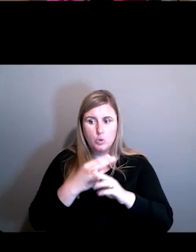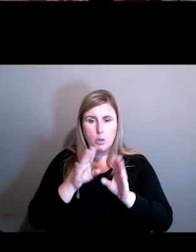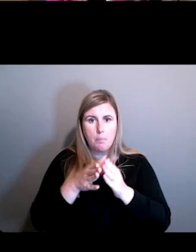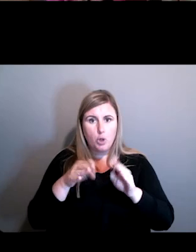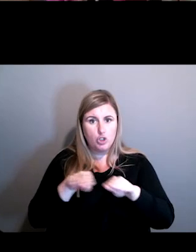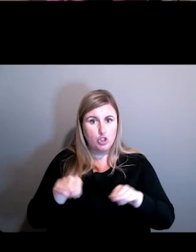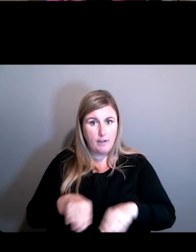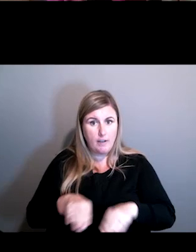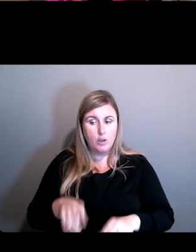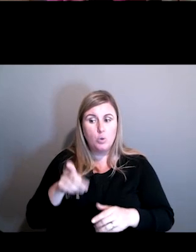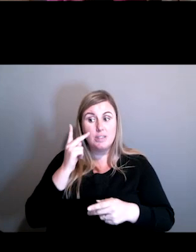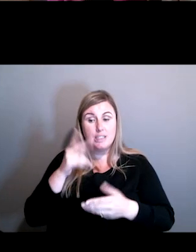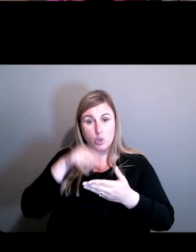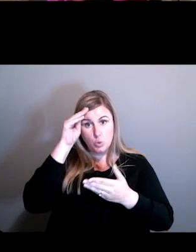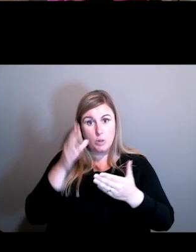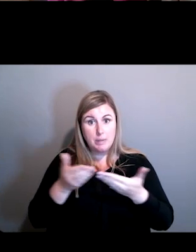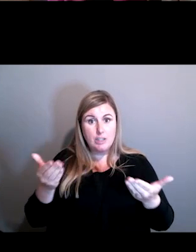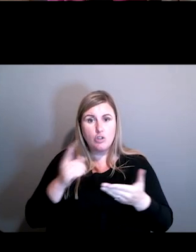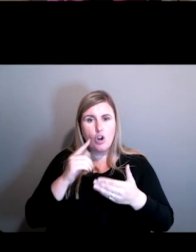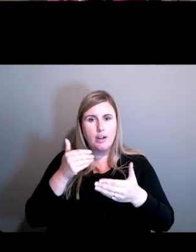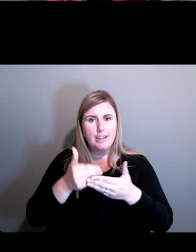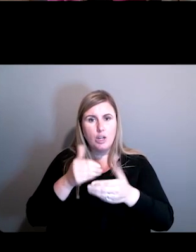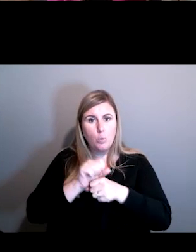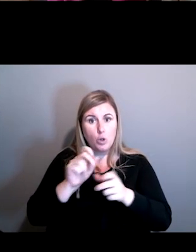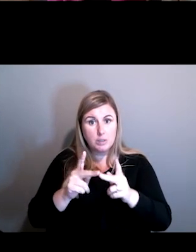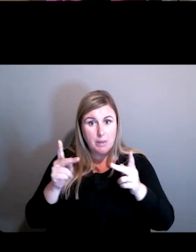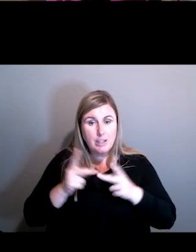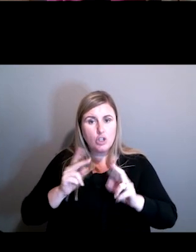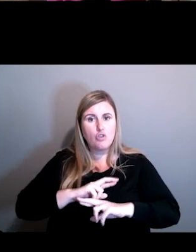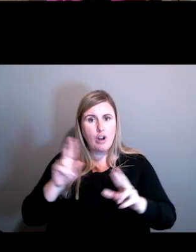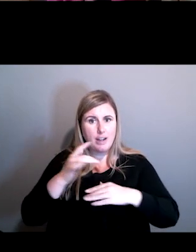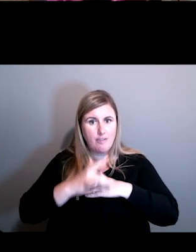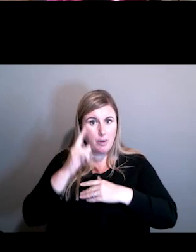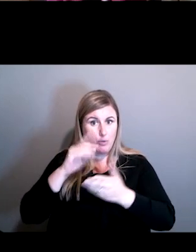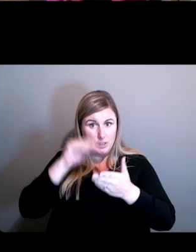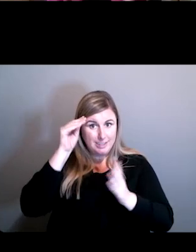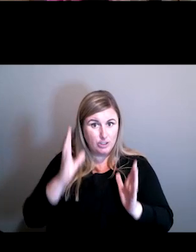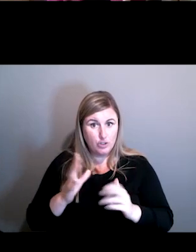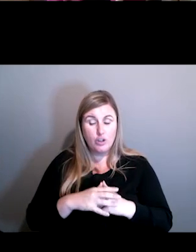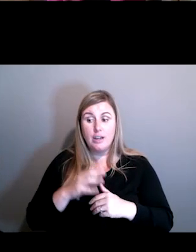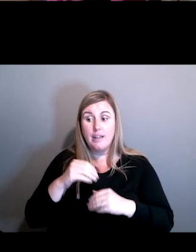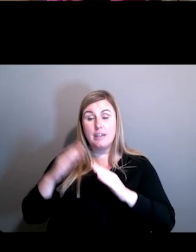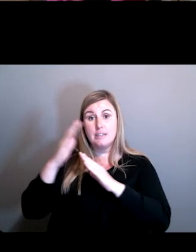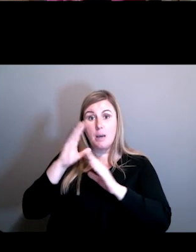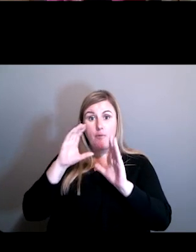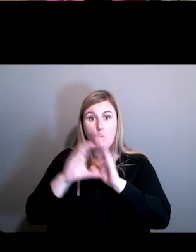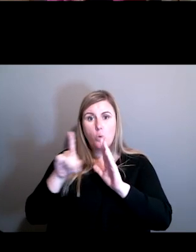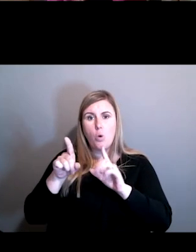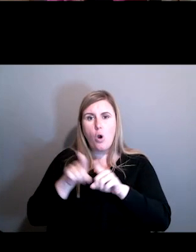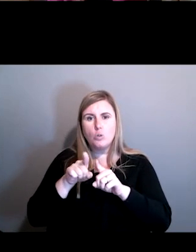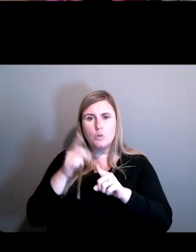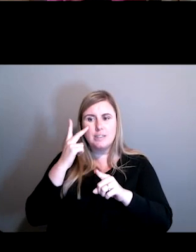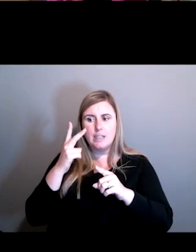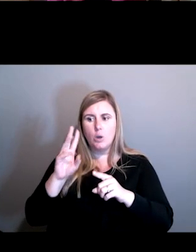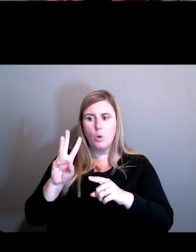bookshelves. You can see that student materials are near the workspace and they're readily available to the teacher. In the top photo, you're also going to see some